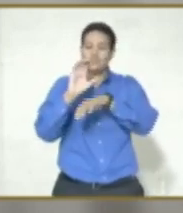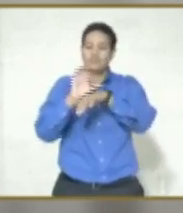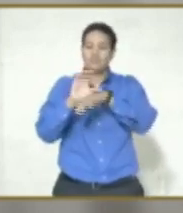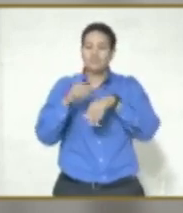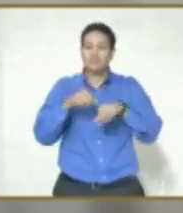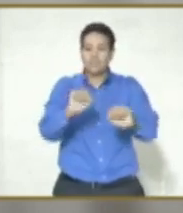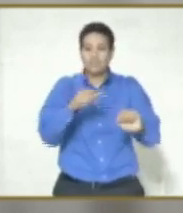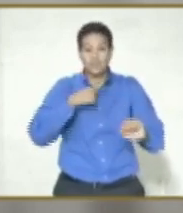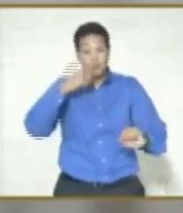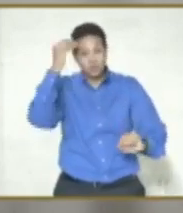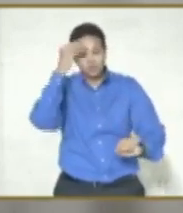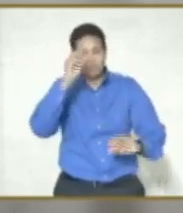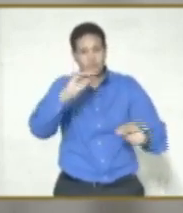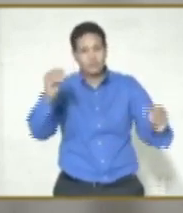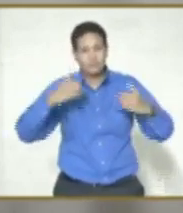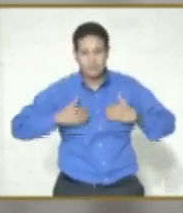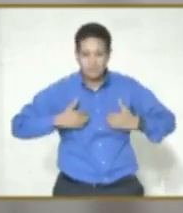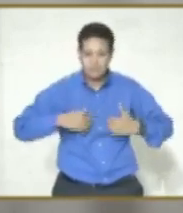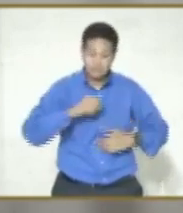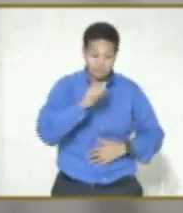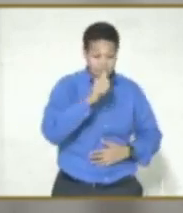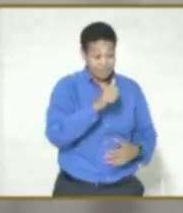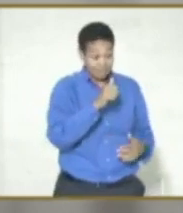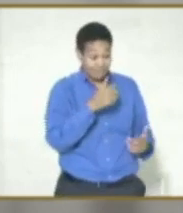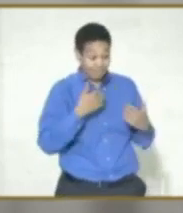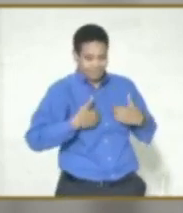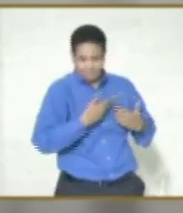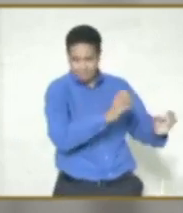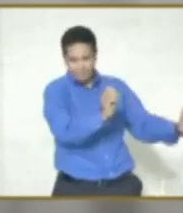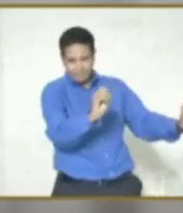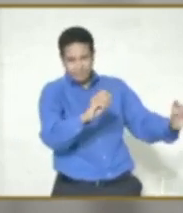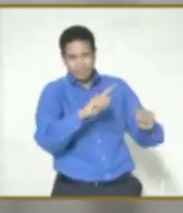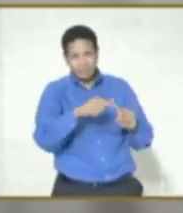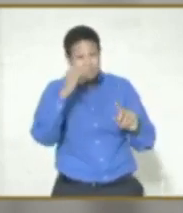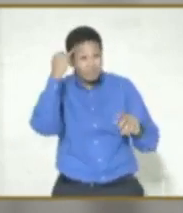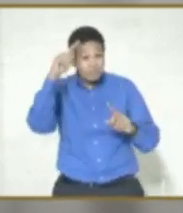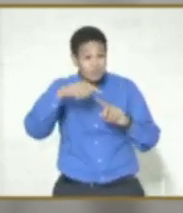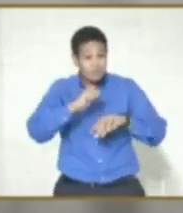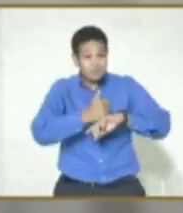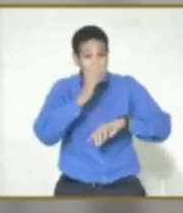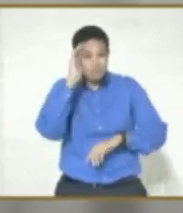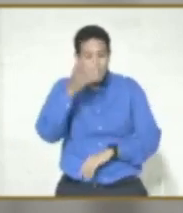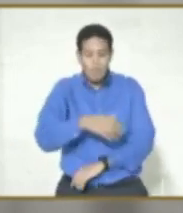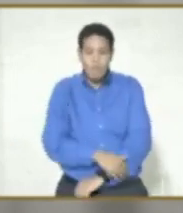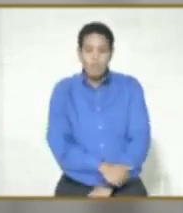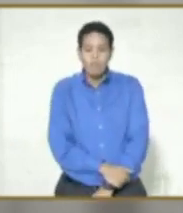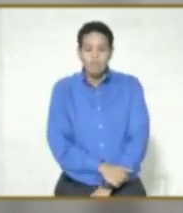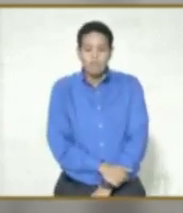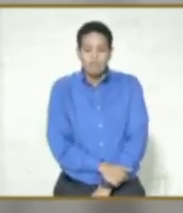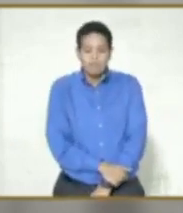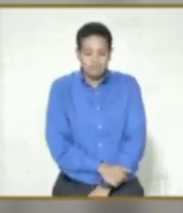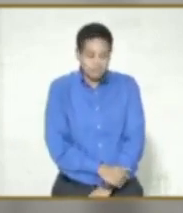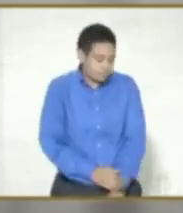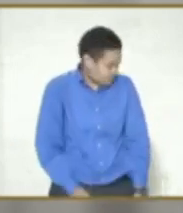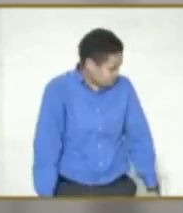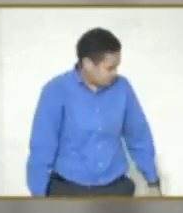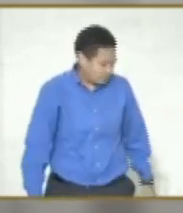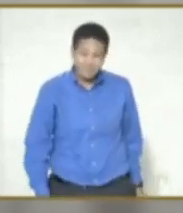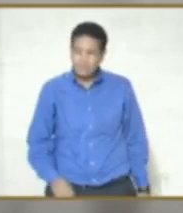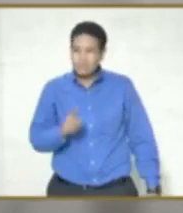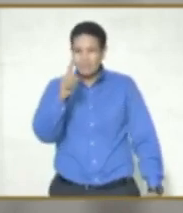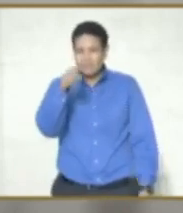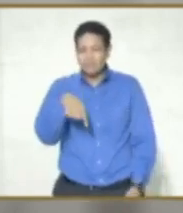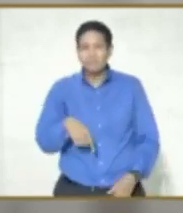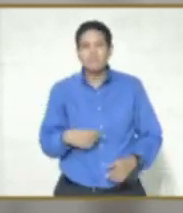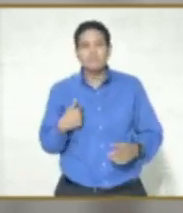that there is no shower or fan in place. Any idea when these will be put in place? The second question, do you